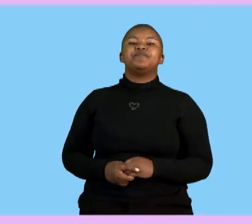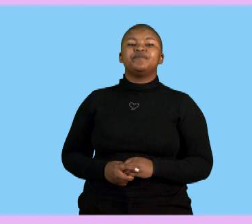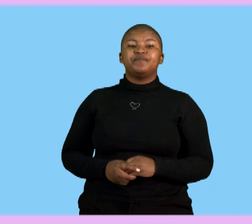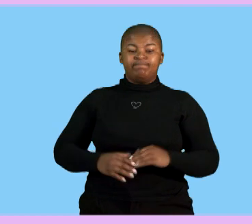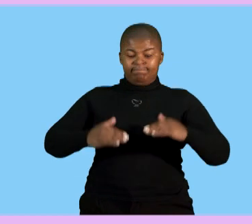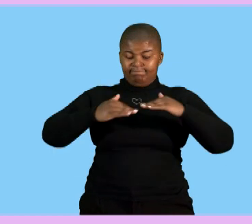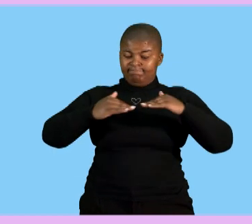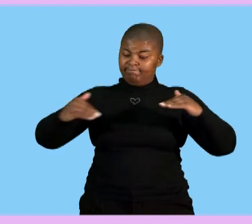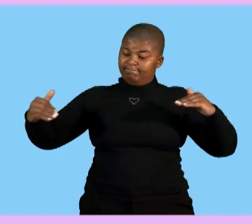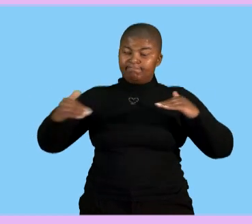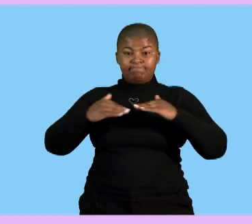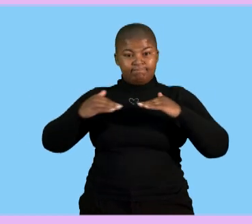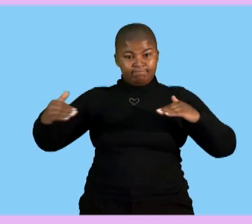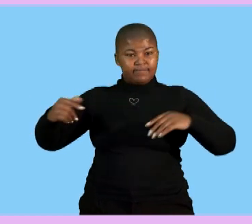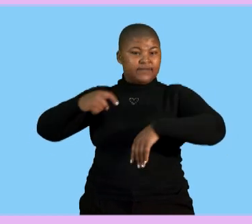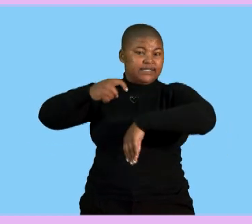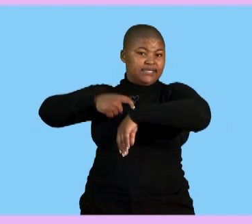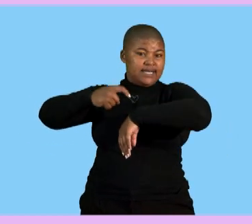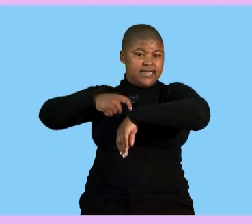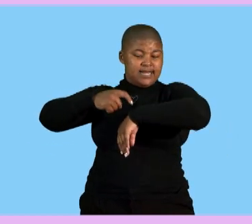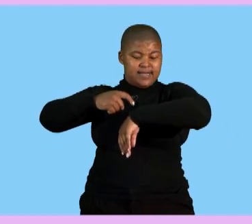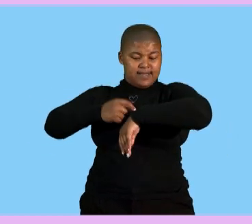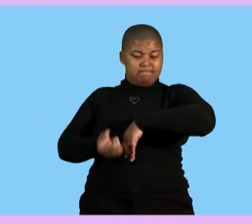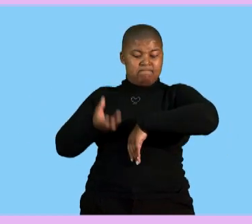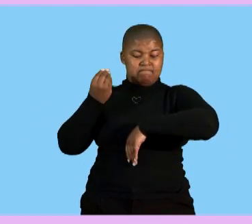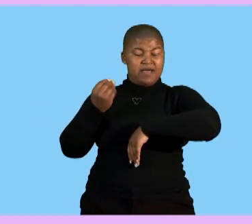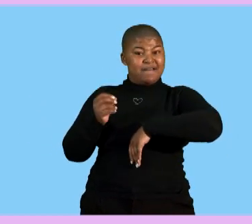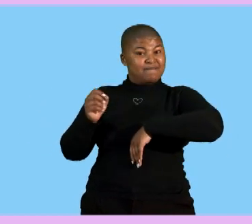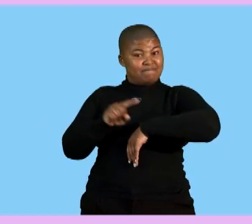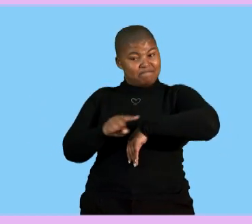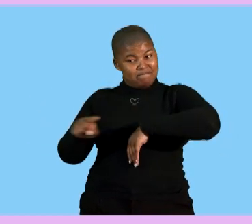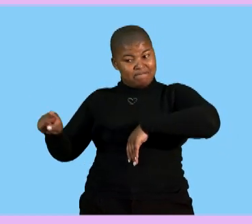kilometers, and then how long we will read from the